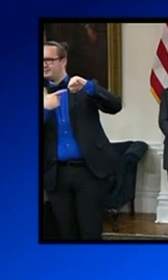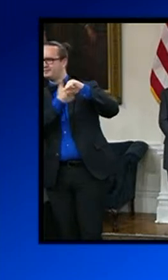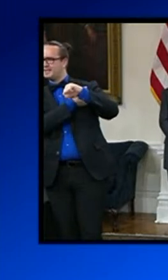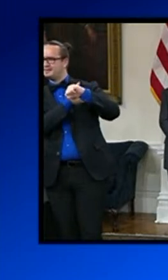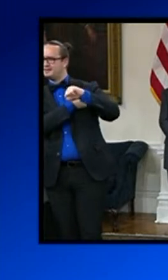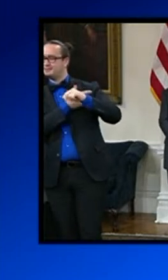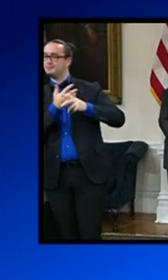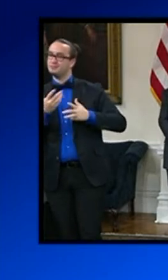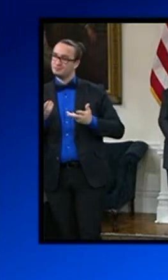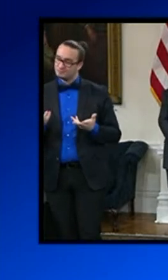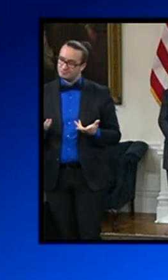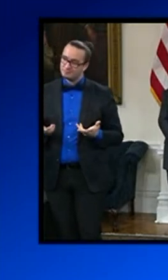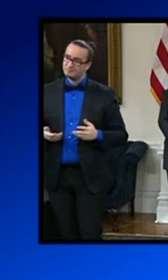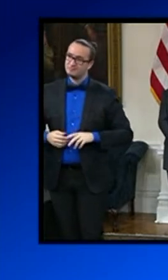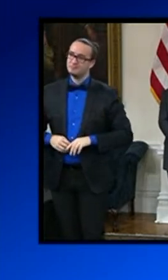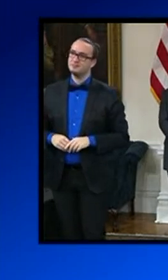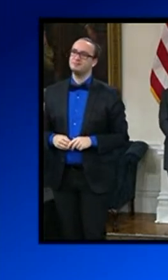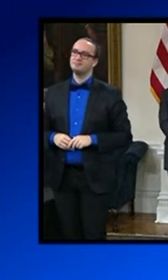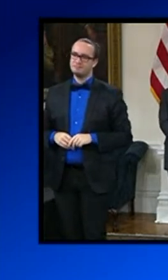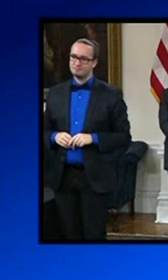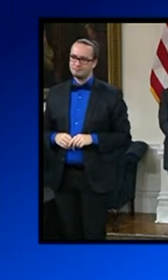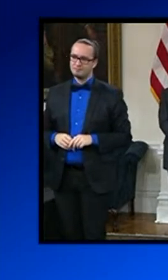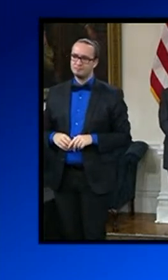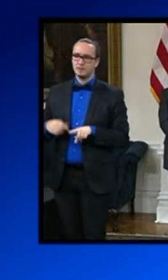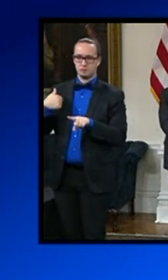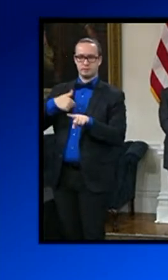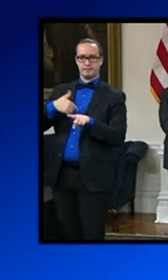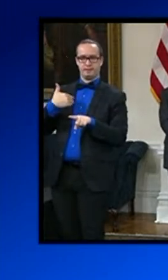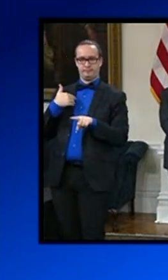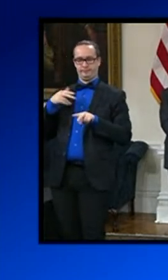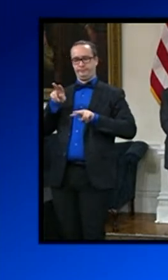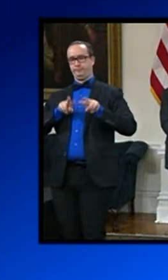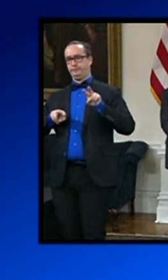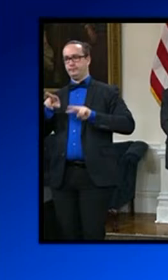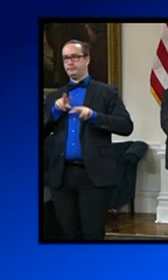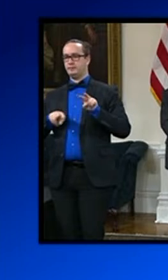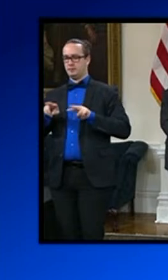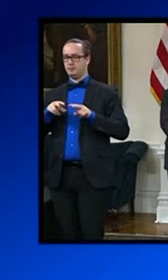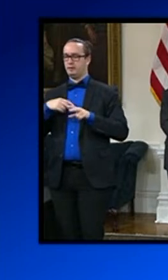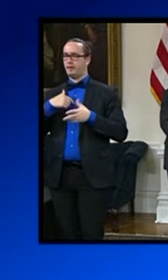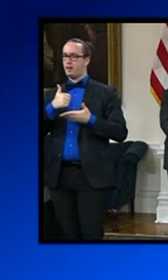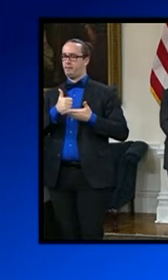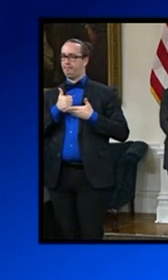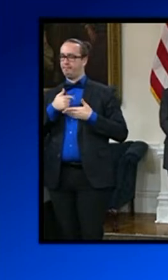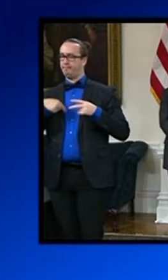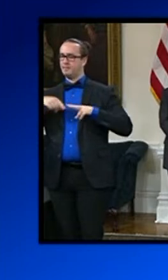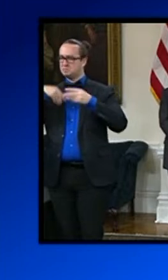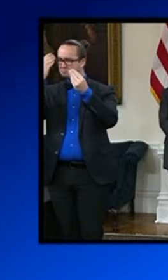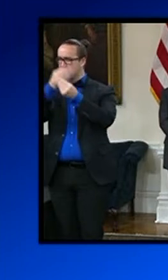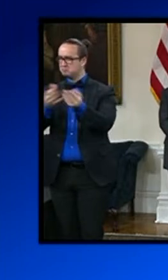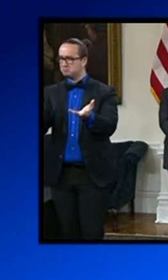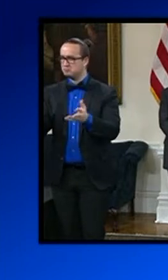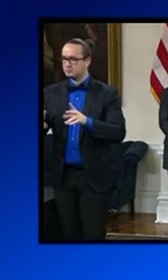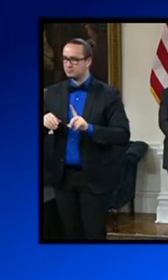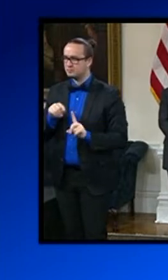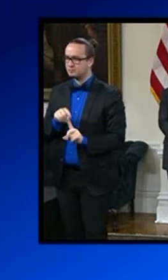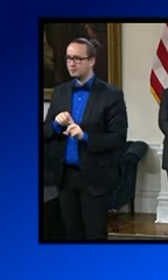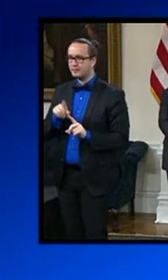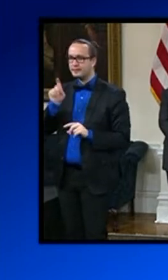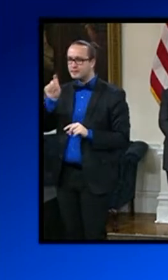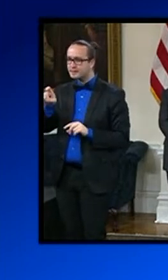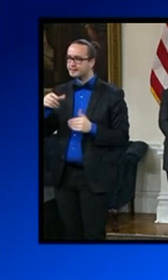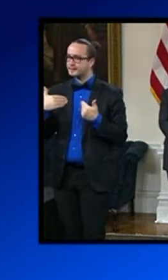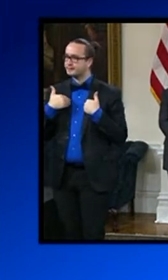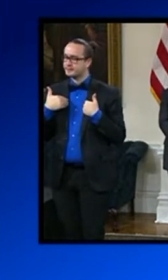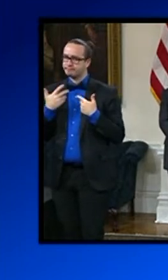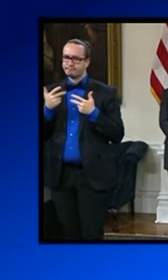to the Maryland Vaccine Equity Task Force composite includes an opportunity for updates frequently, the